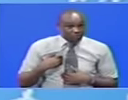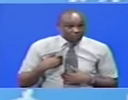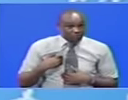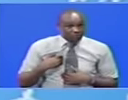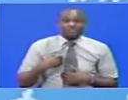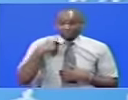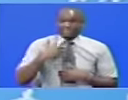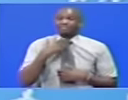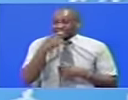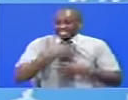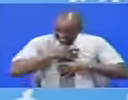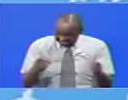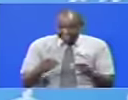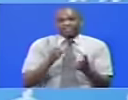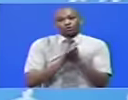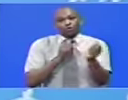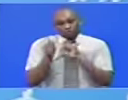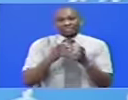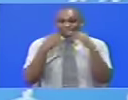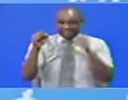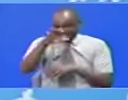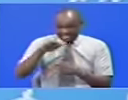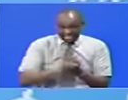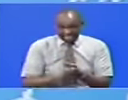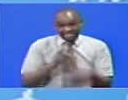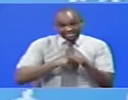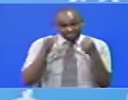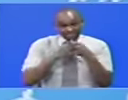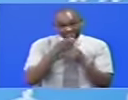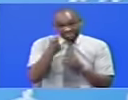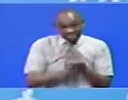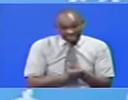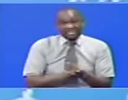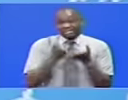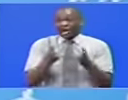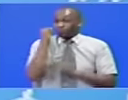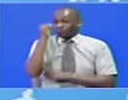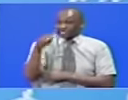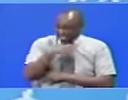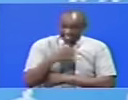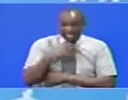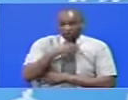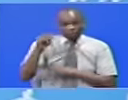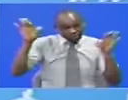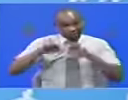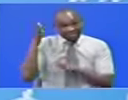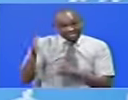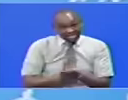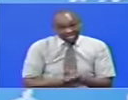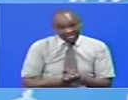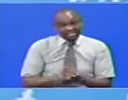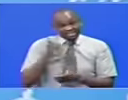who has declared interest in the presidential seat come August 8th. But still on politics, let's now go to the Rift Valley. It